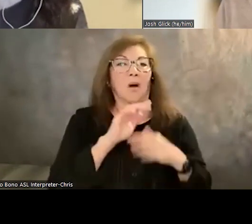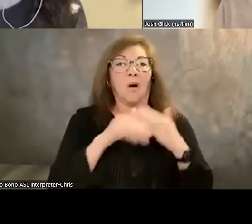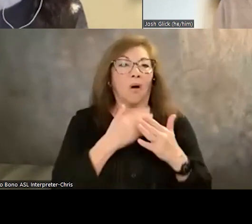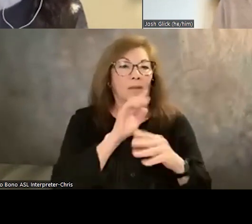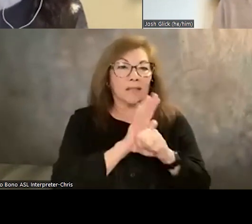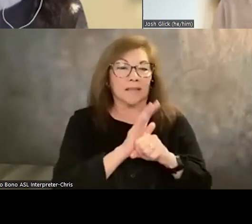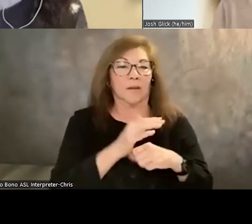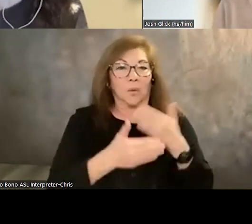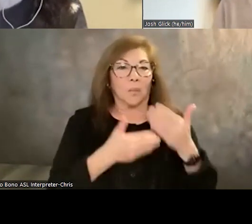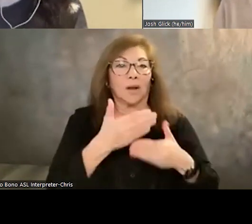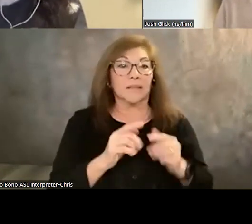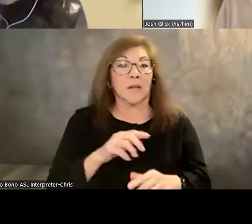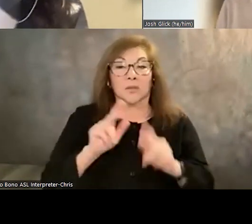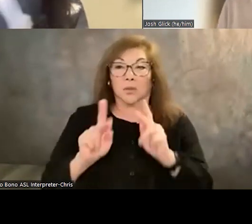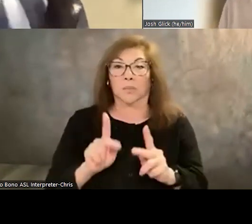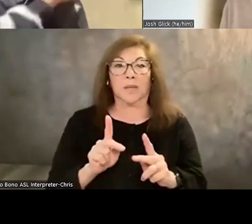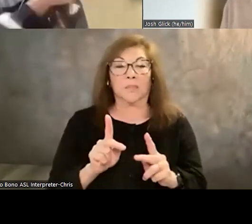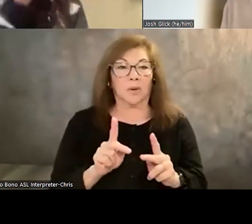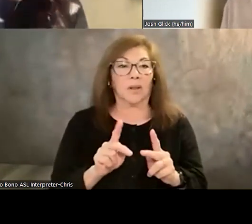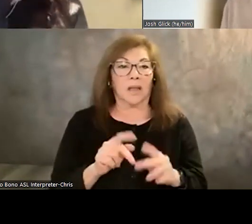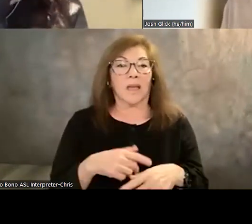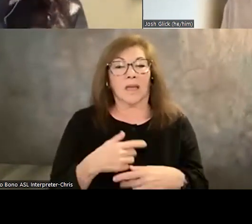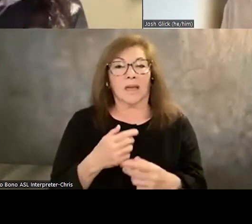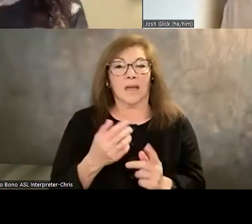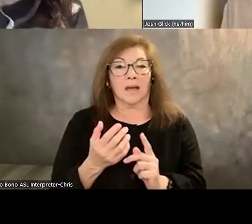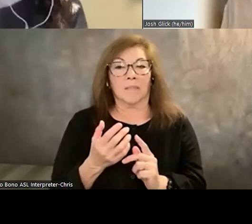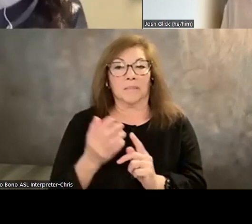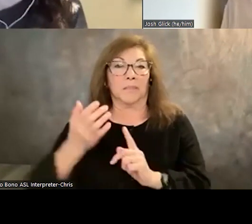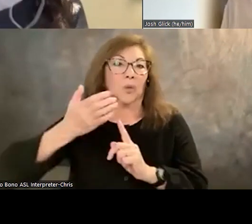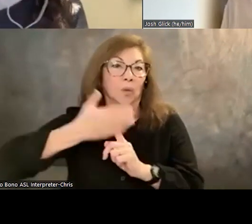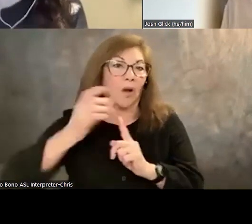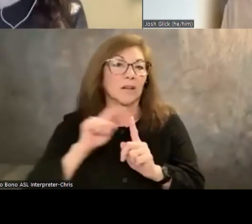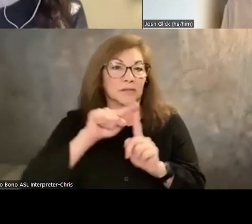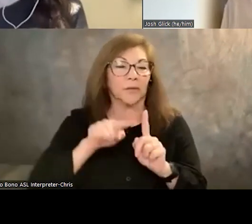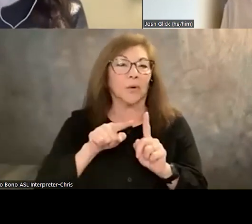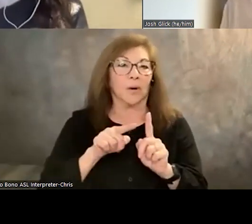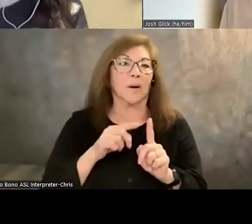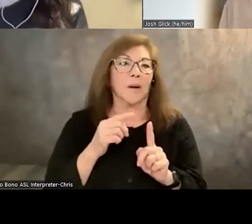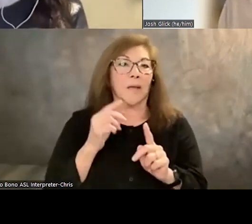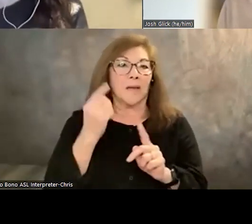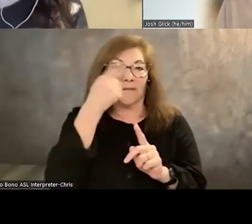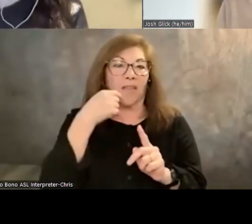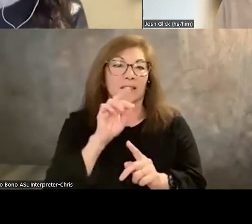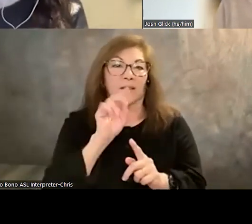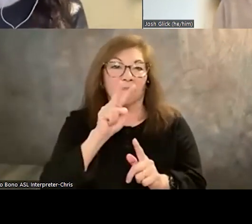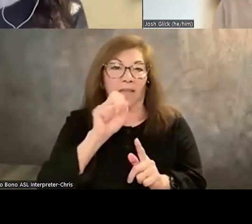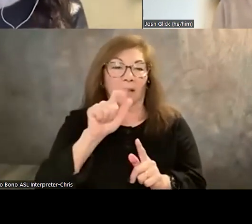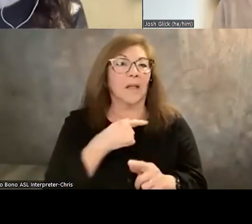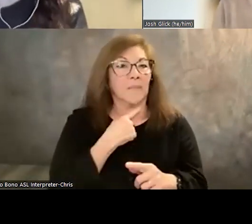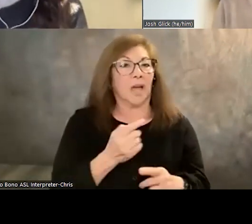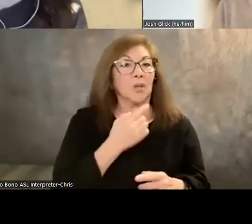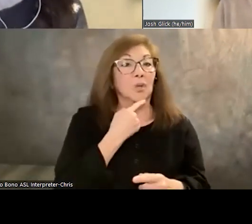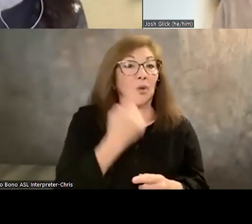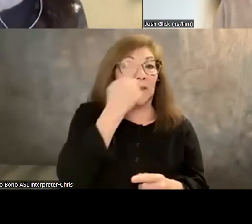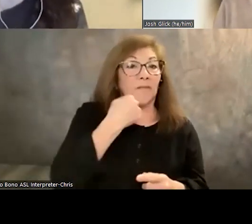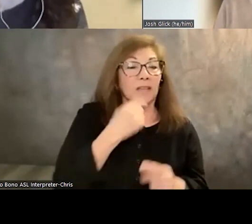process. So the people that we decided to cast as Taylor's face veils were not just people that we thought would be a good facial match in